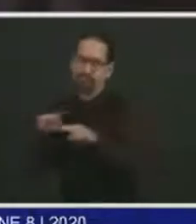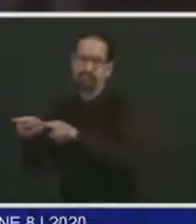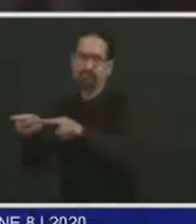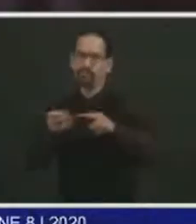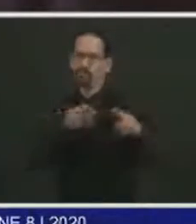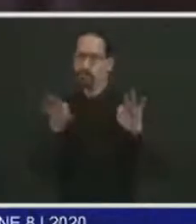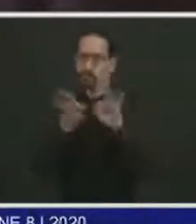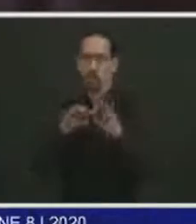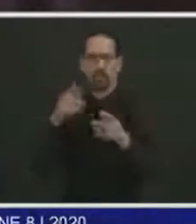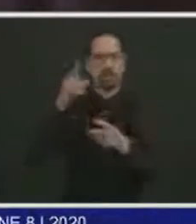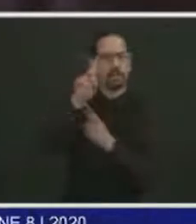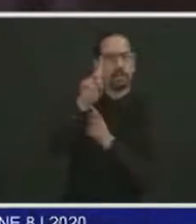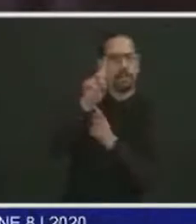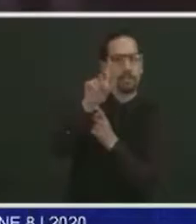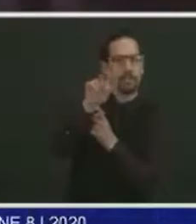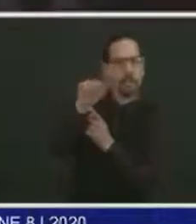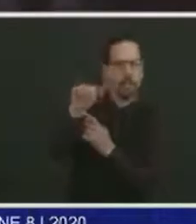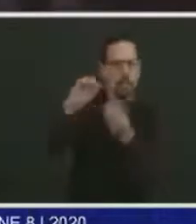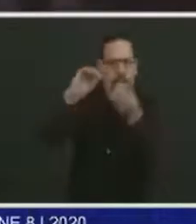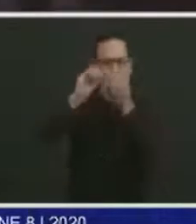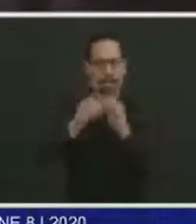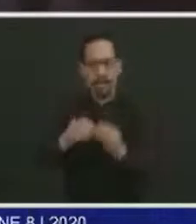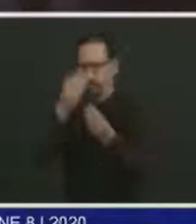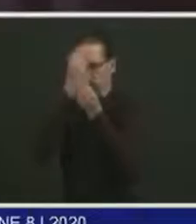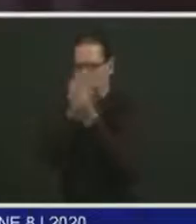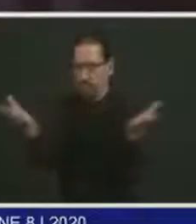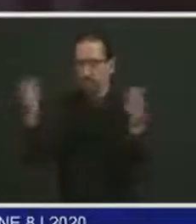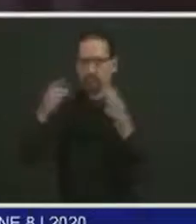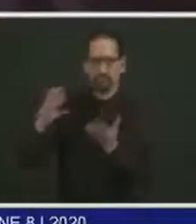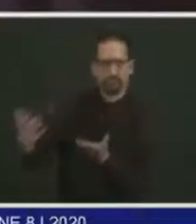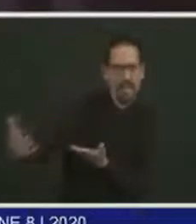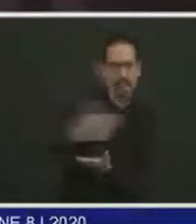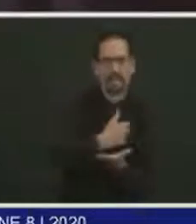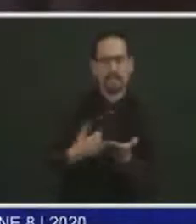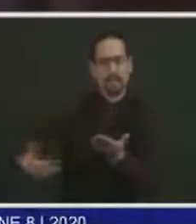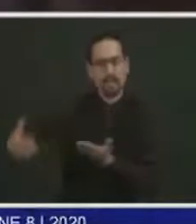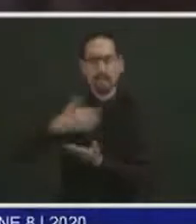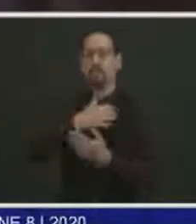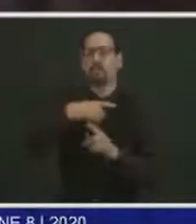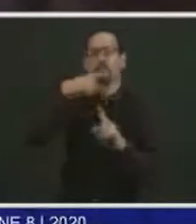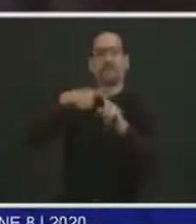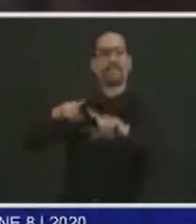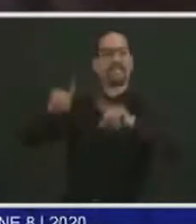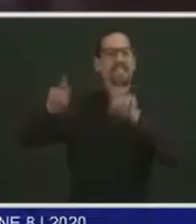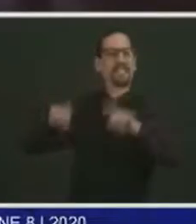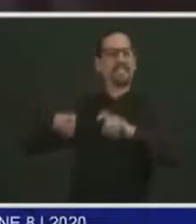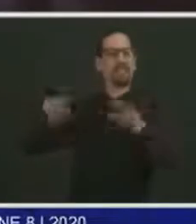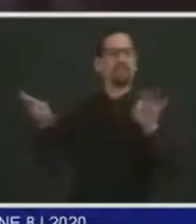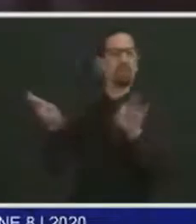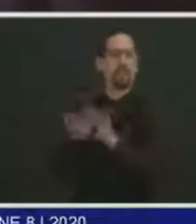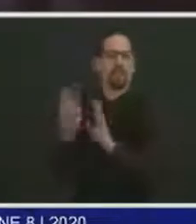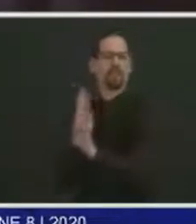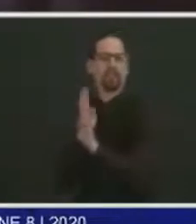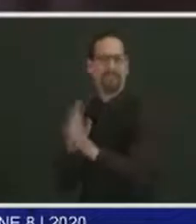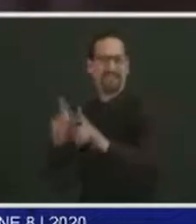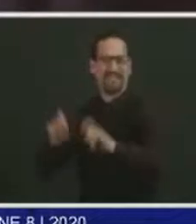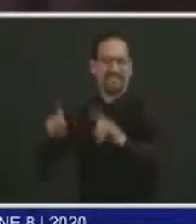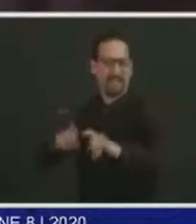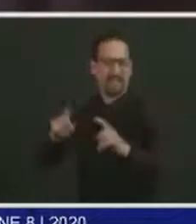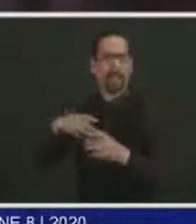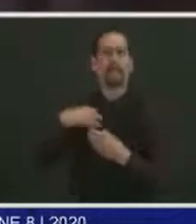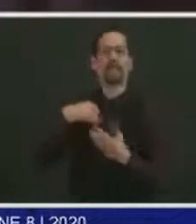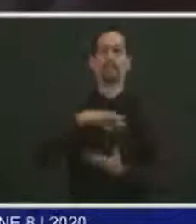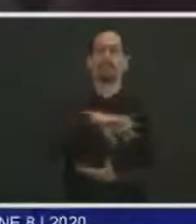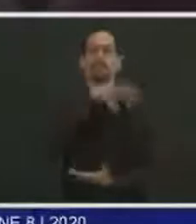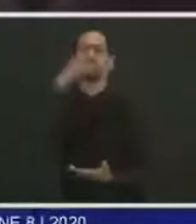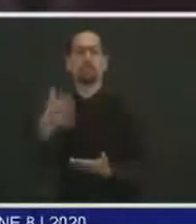this is all good news. This is all good news. We're testing more, testing's more available. We continue to test in communities, Central